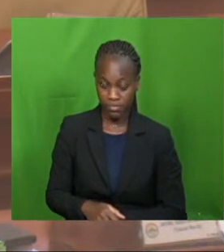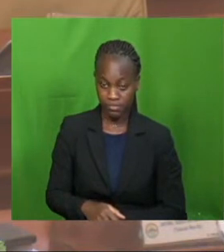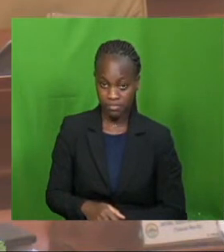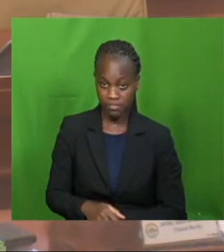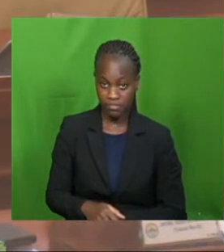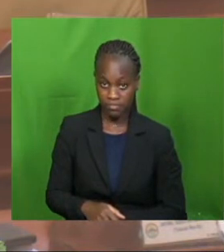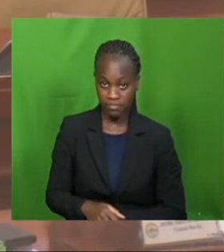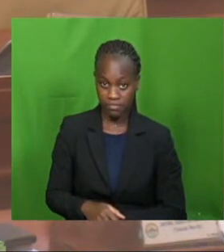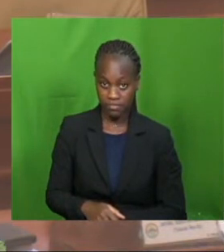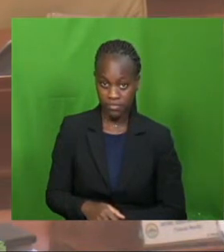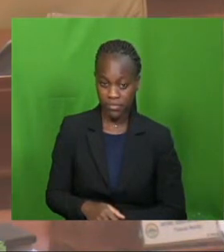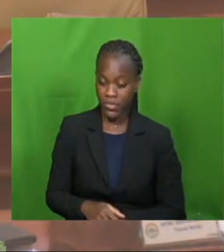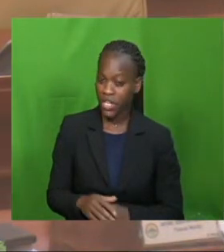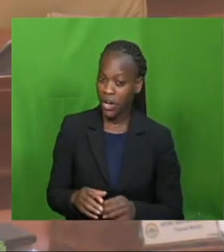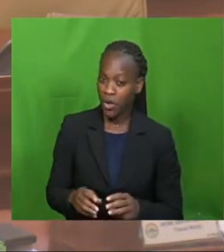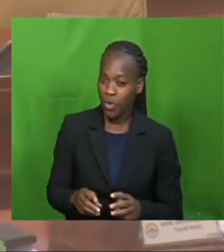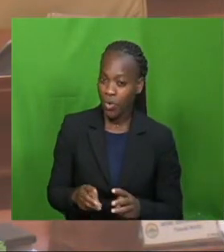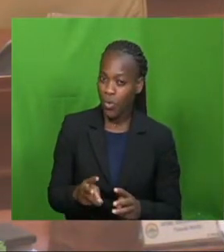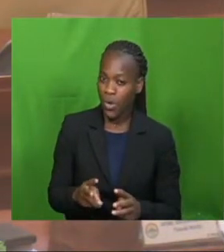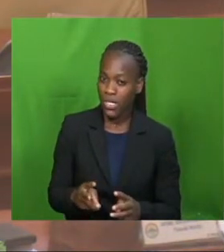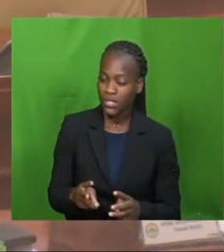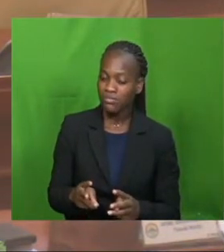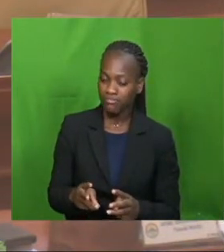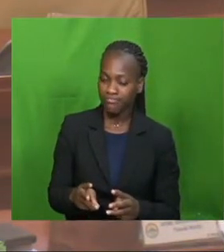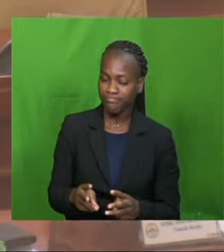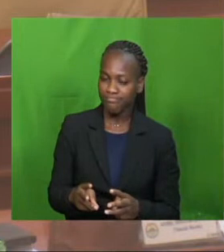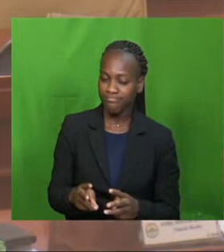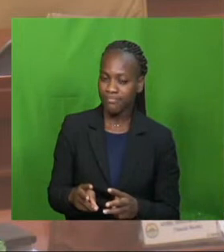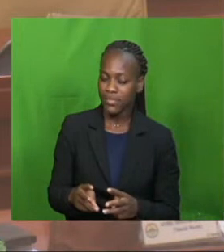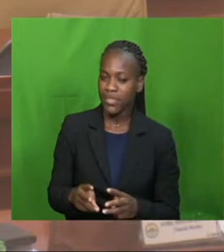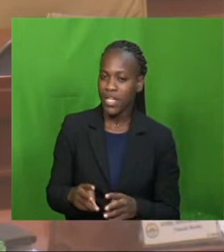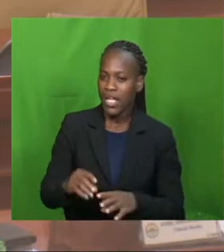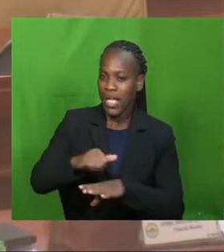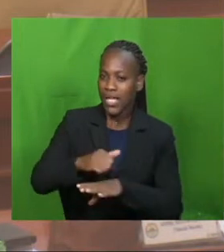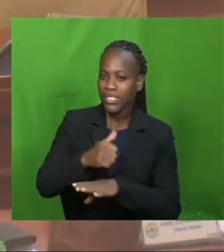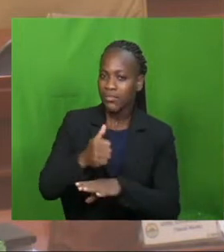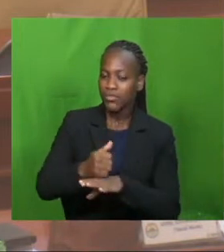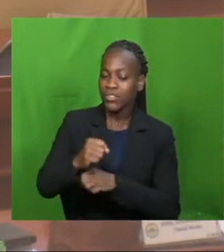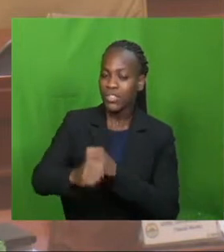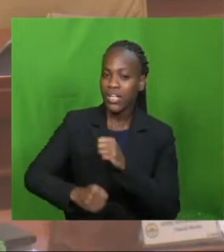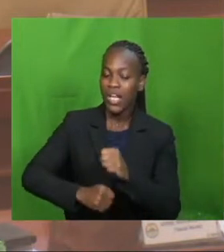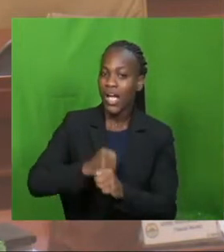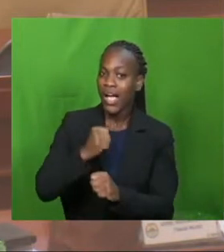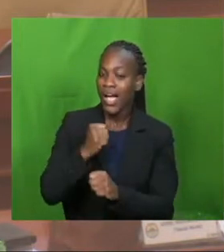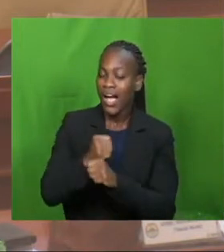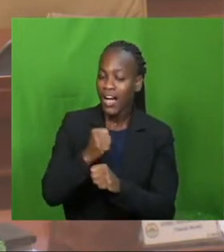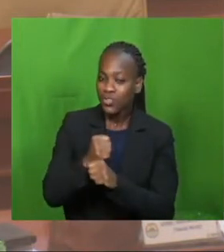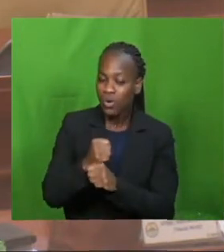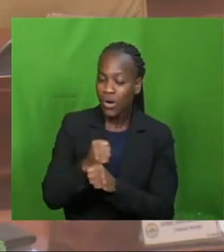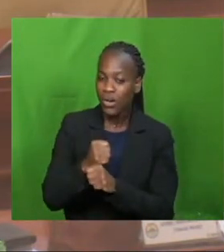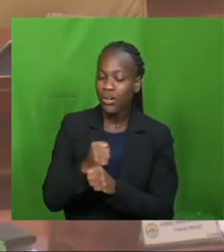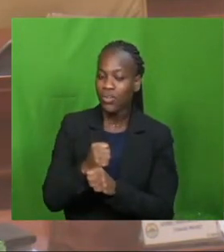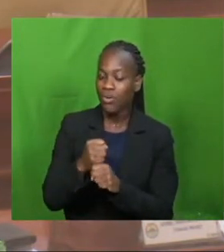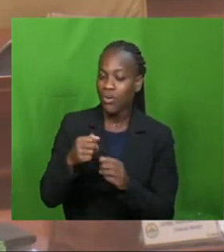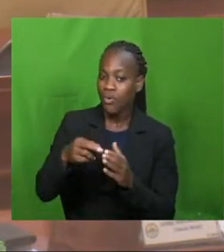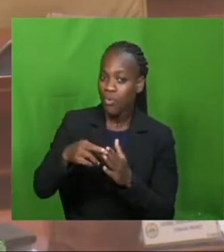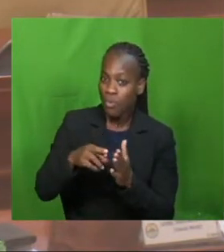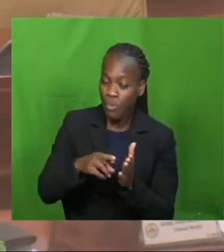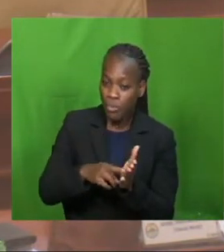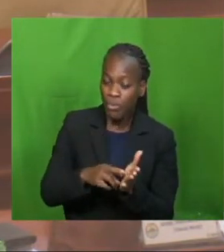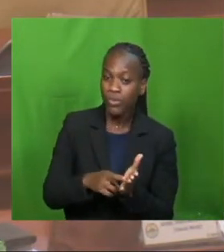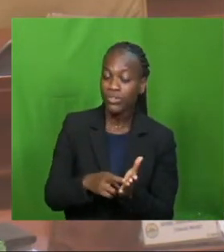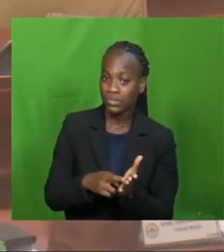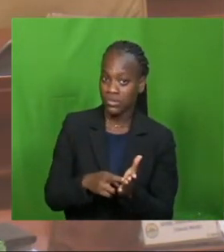the mechanism that his ministry has established to provide annual accountability platforms for reported infringements